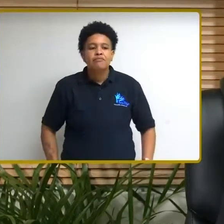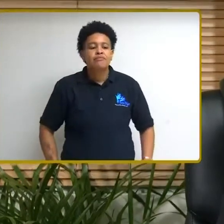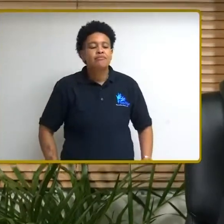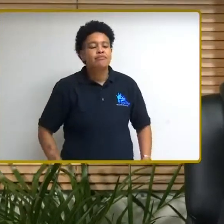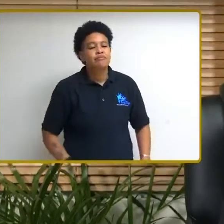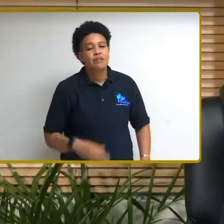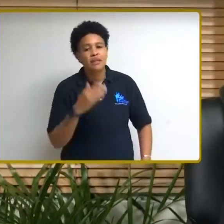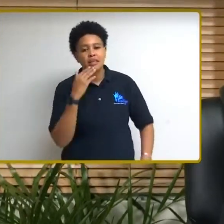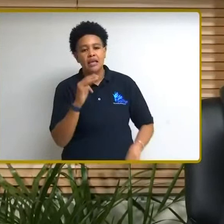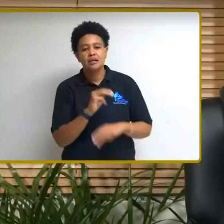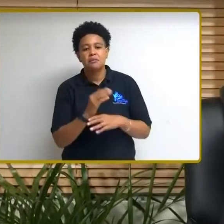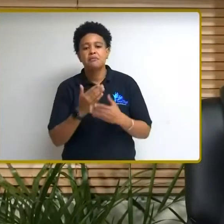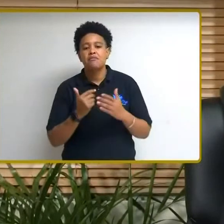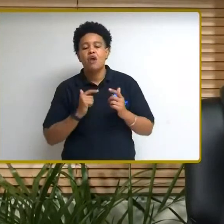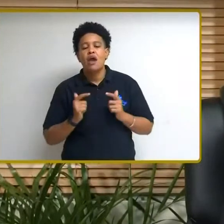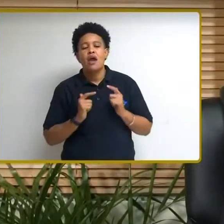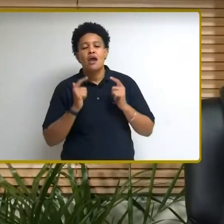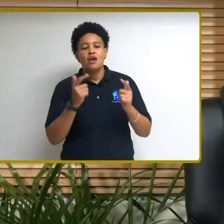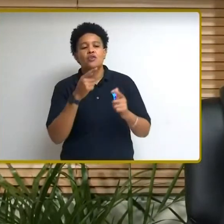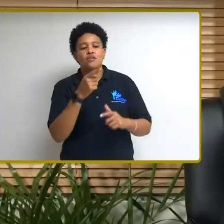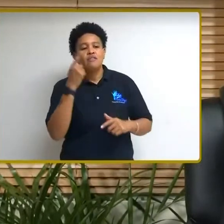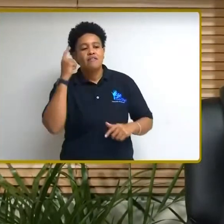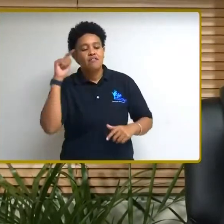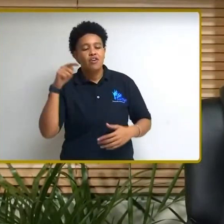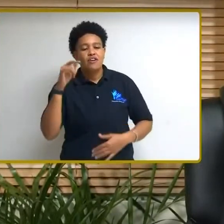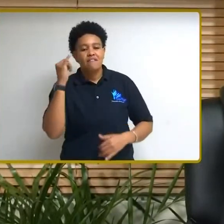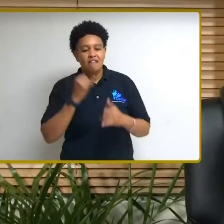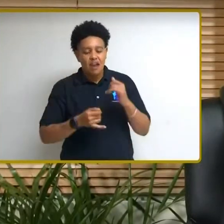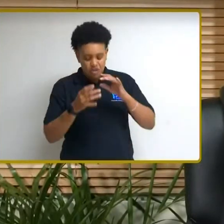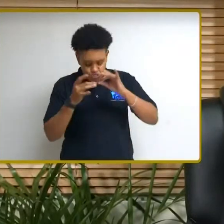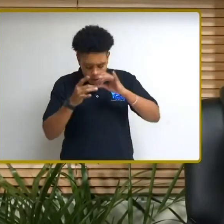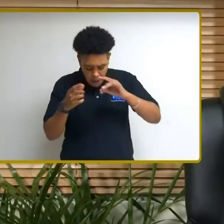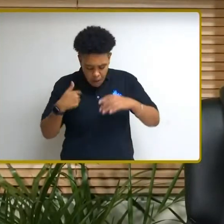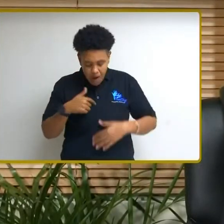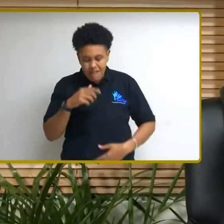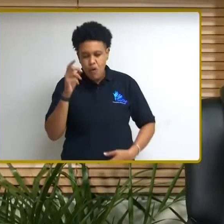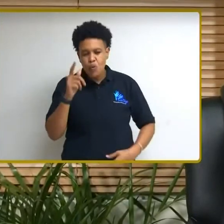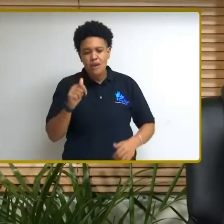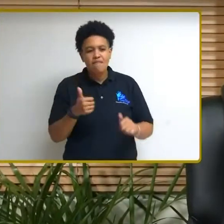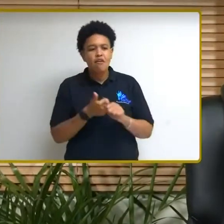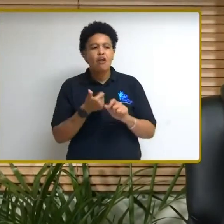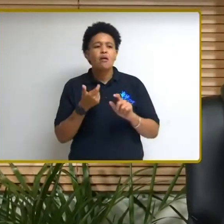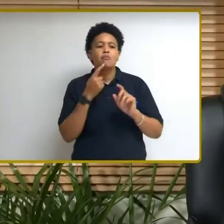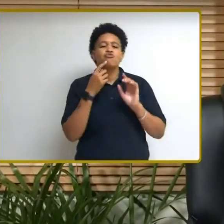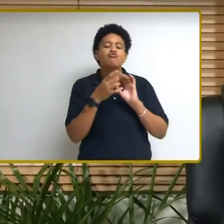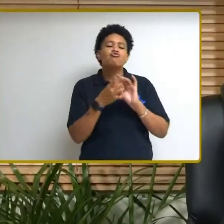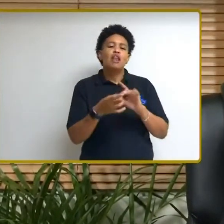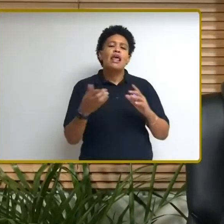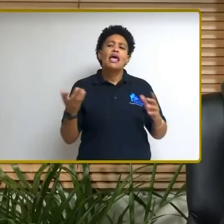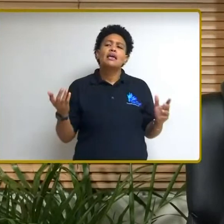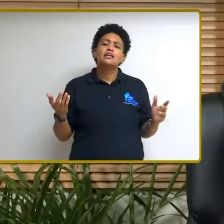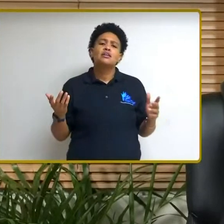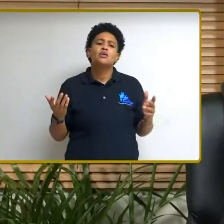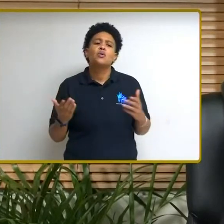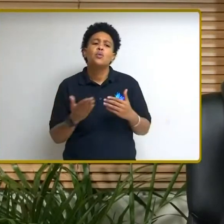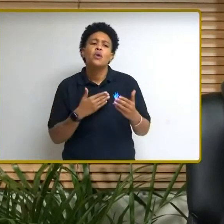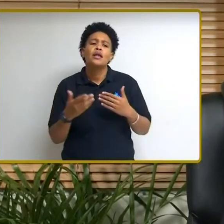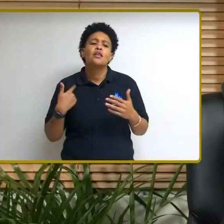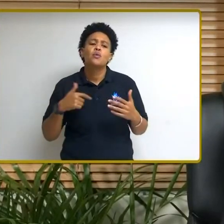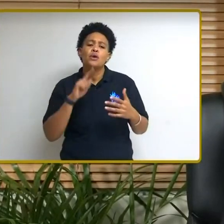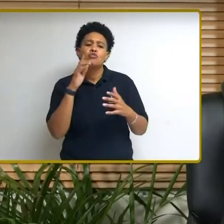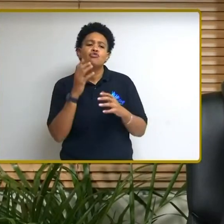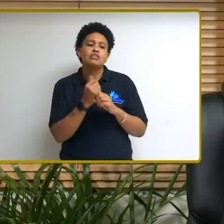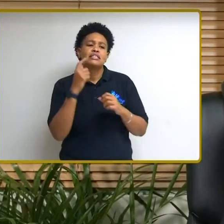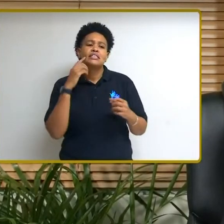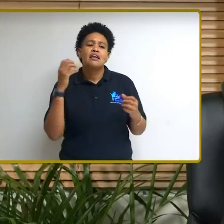Thank you, Minister. Before I hand over to you, sir, for your final remarks, we have a quick follow-up question regarding whether we're in receipt